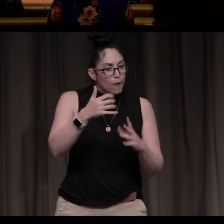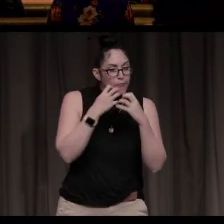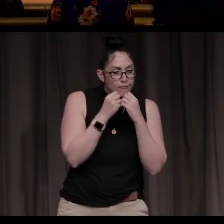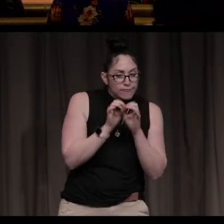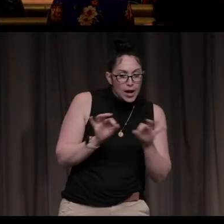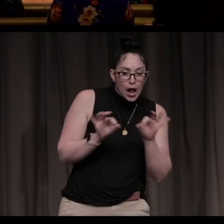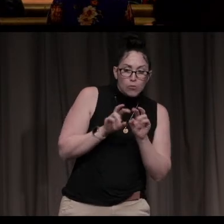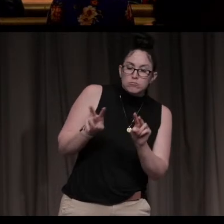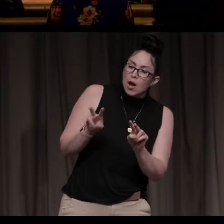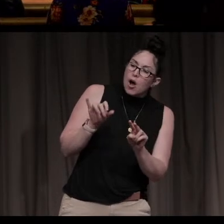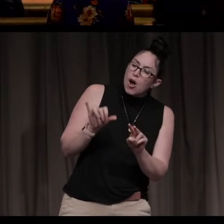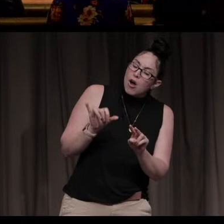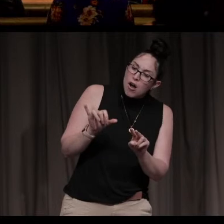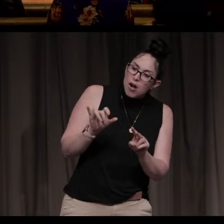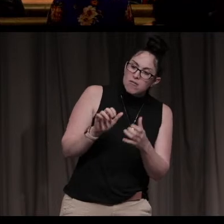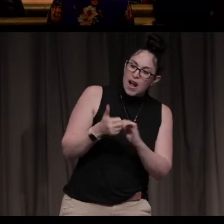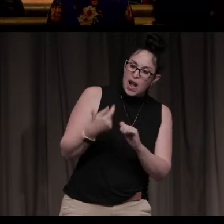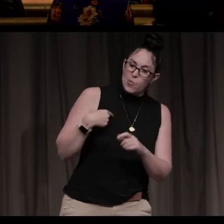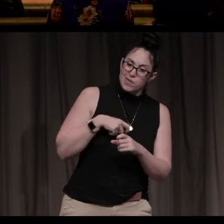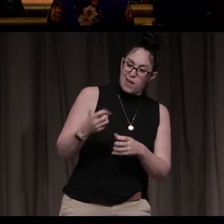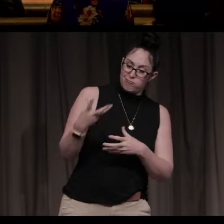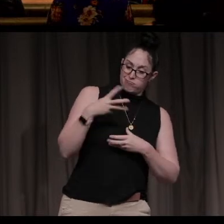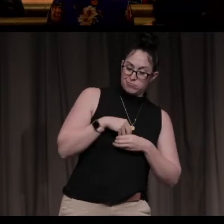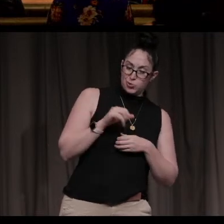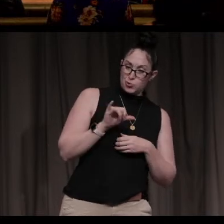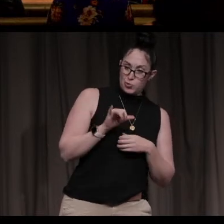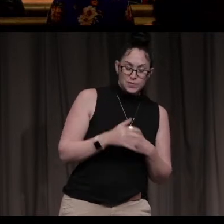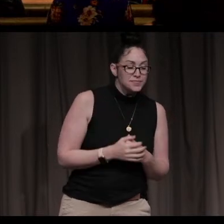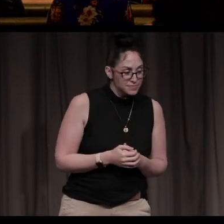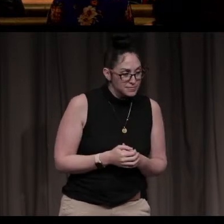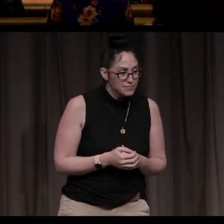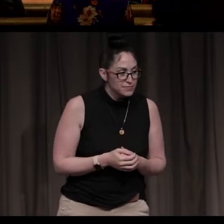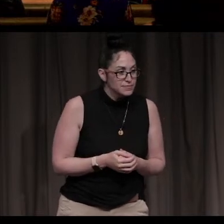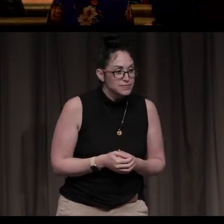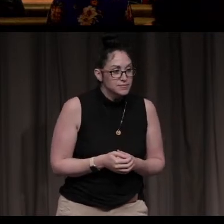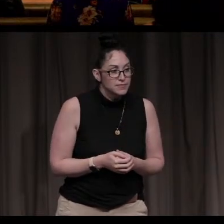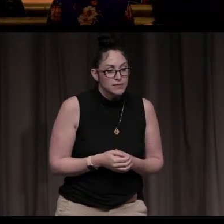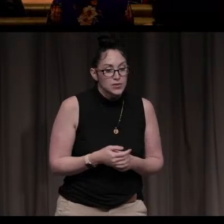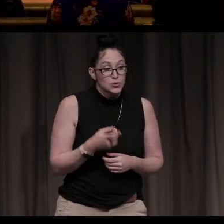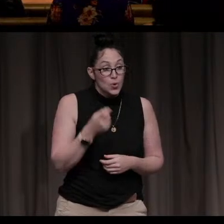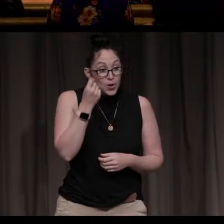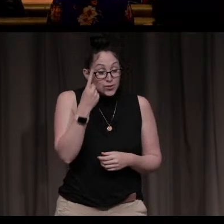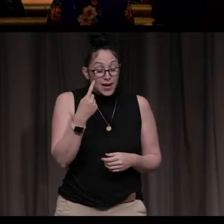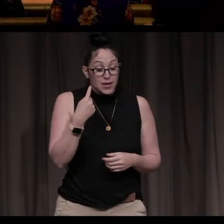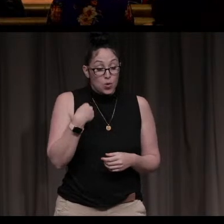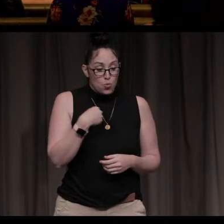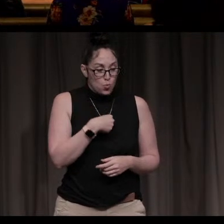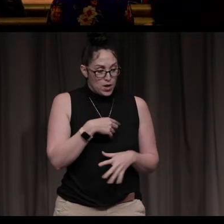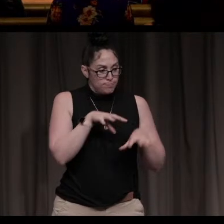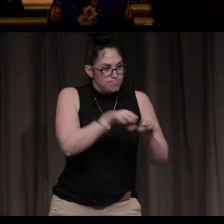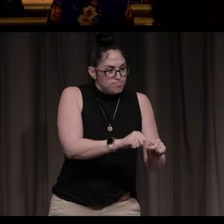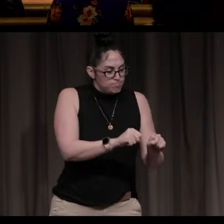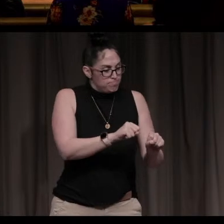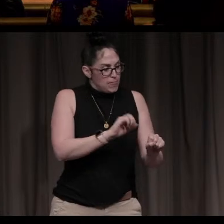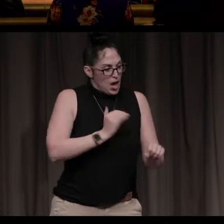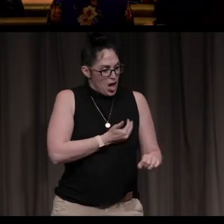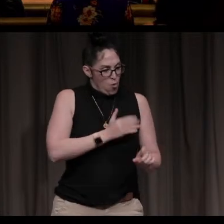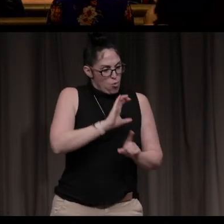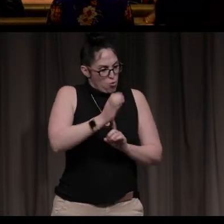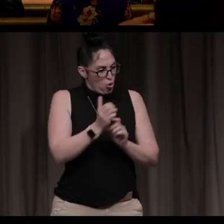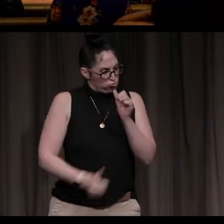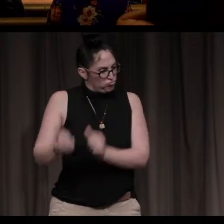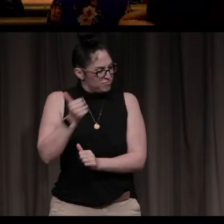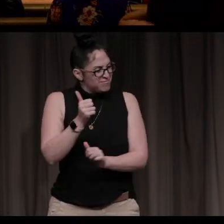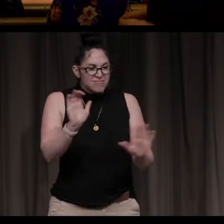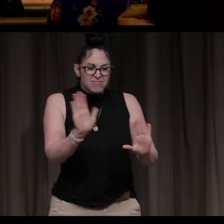And I think that comes to the heart of what decoloniality is about, honoring the values of other systems. And so that's what those colors are